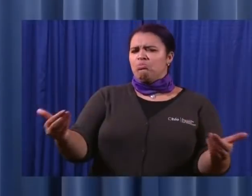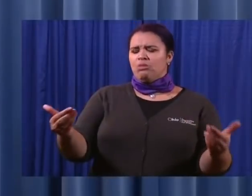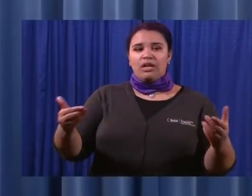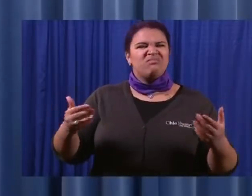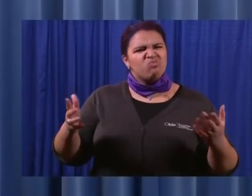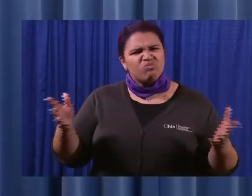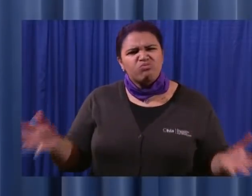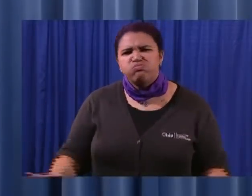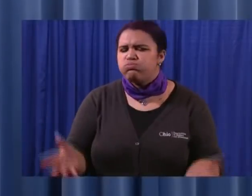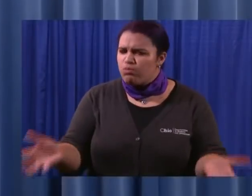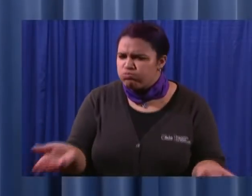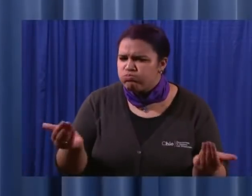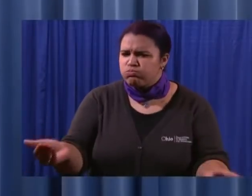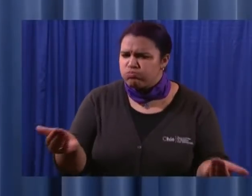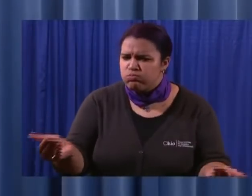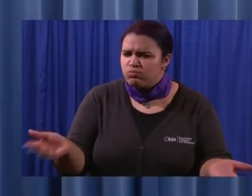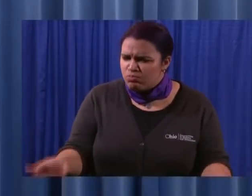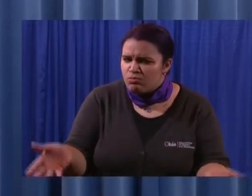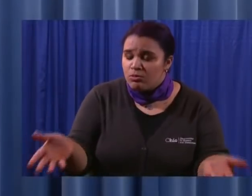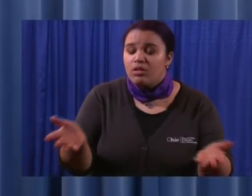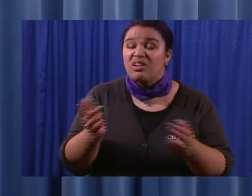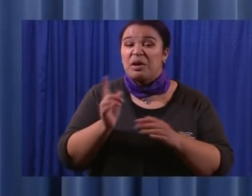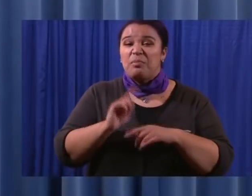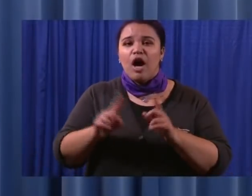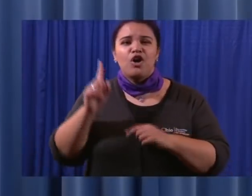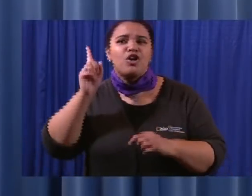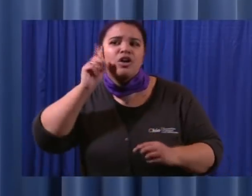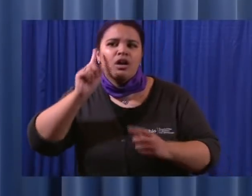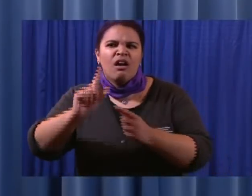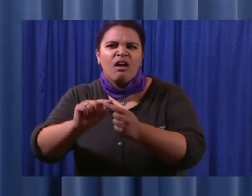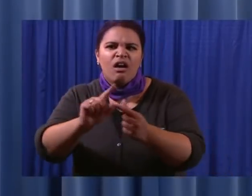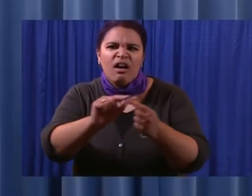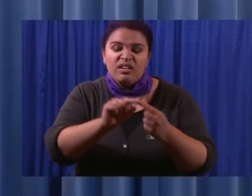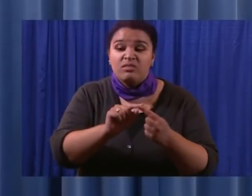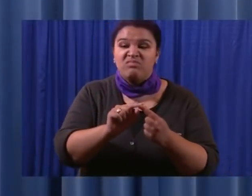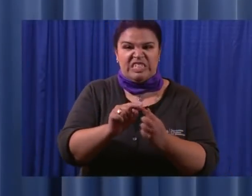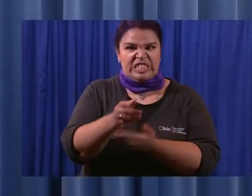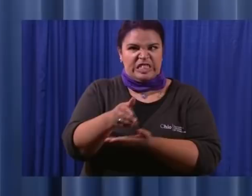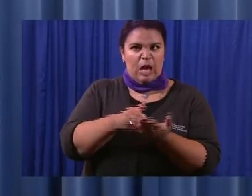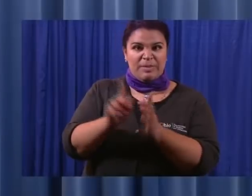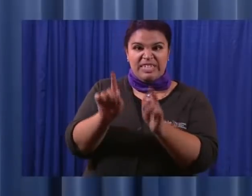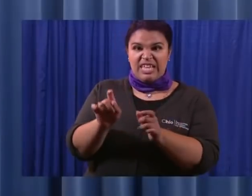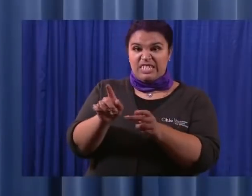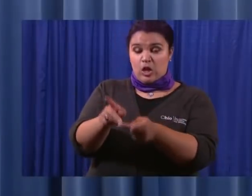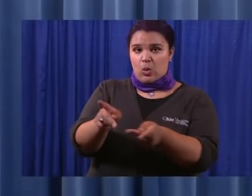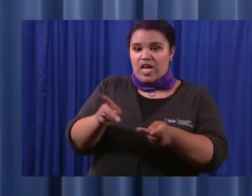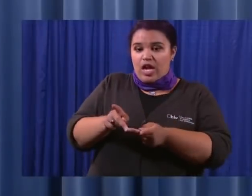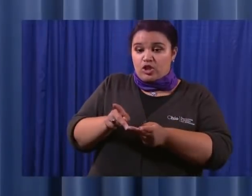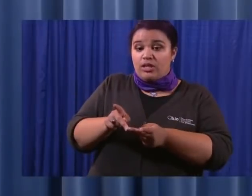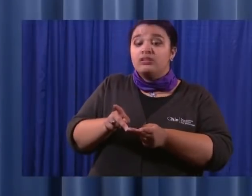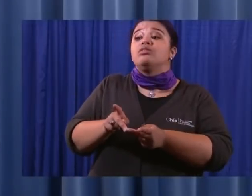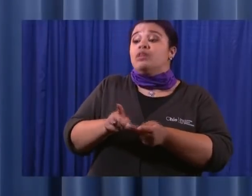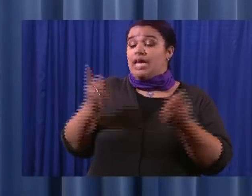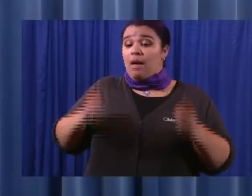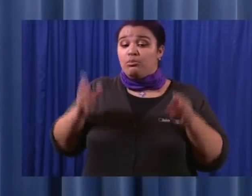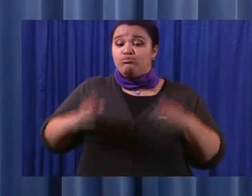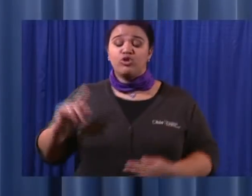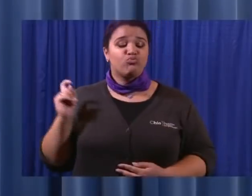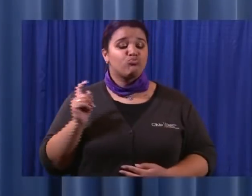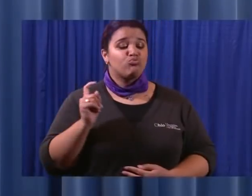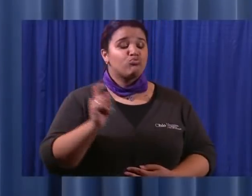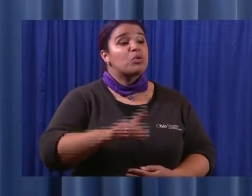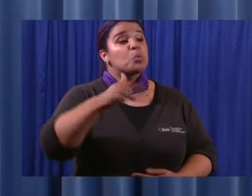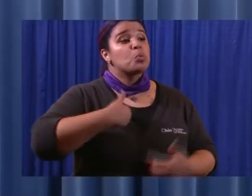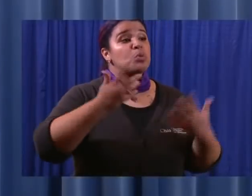get tested. But we're hearing that some testing locations will still only test someone who is symptomatic. And we've heard from readers who were turned away